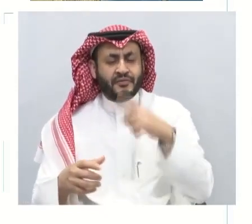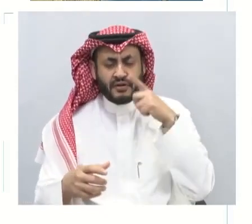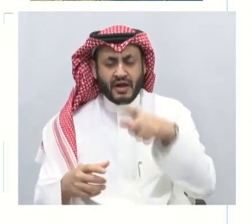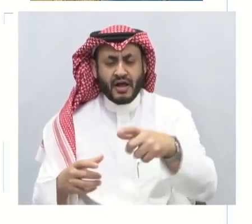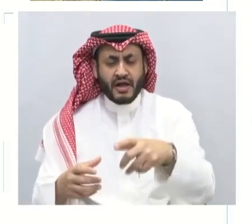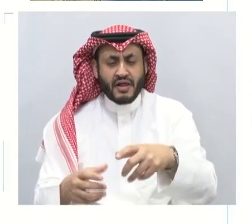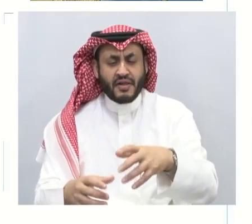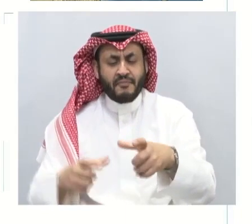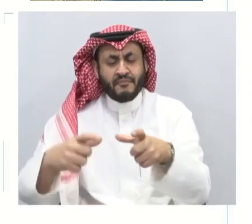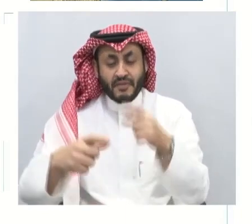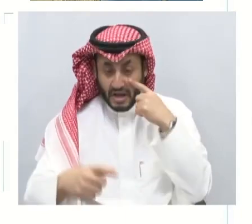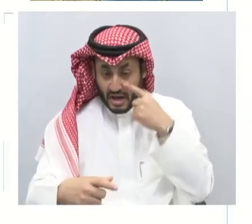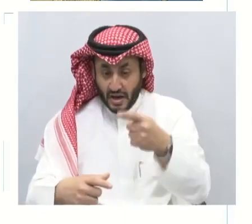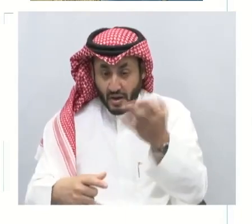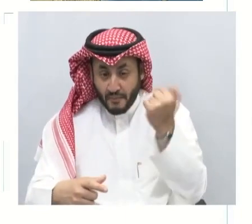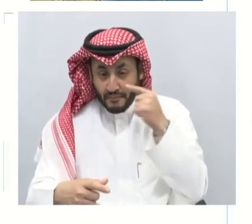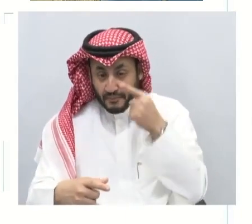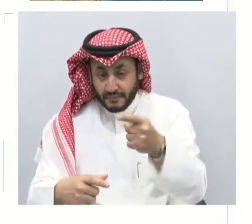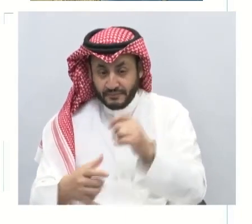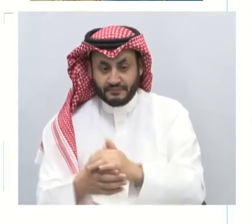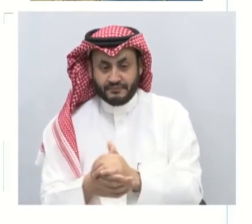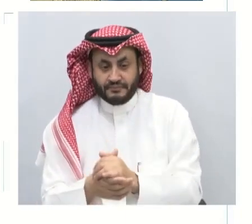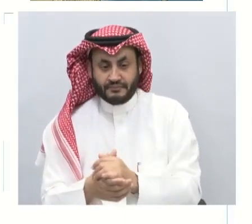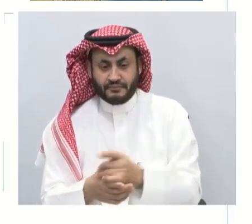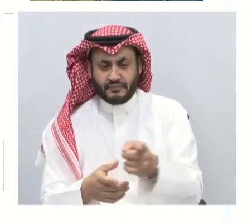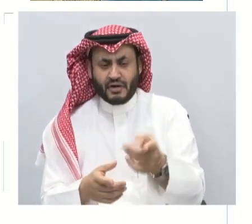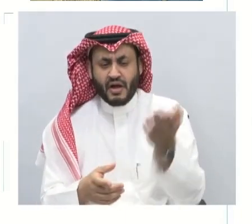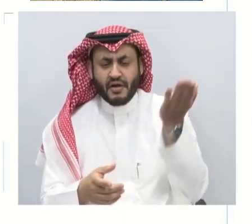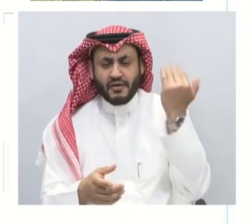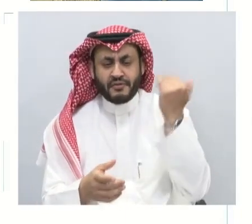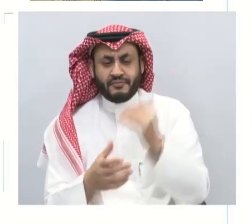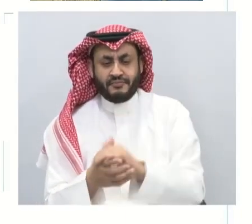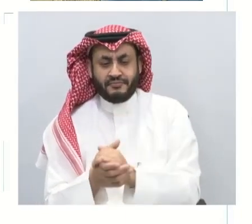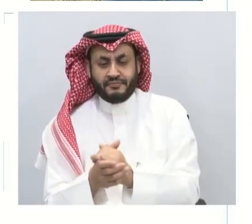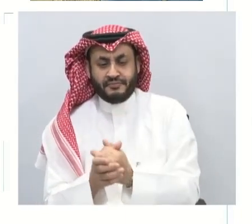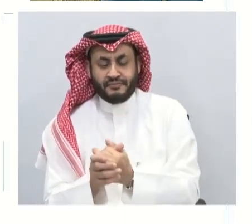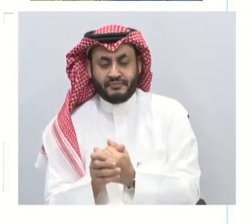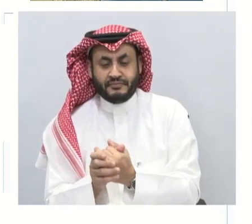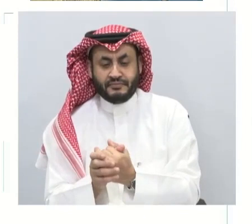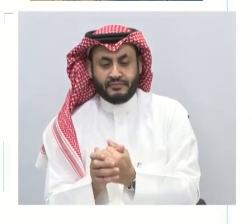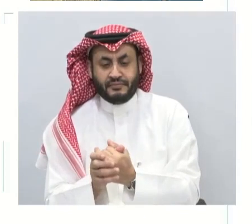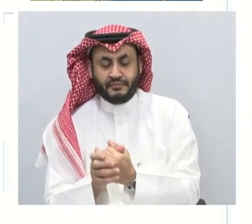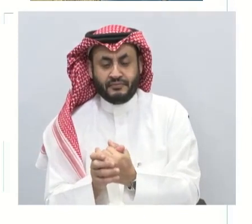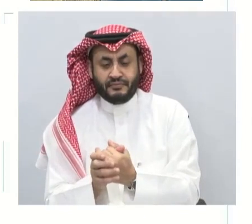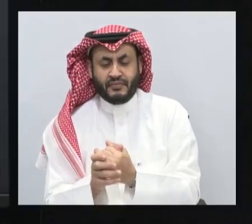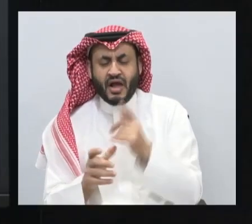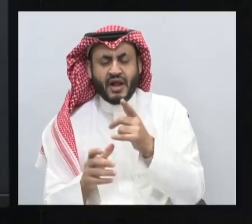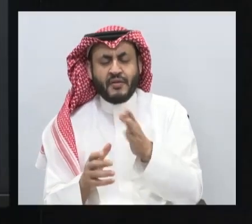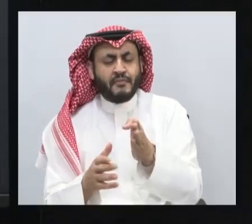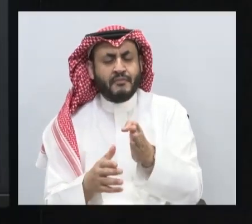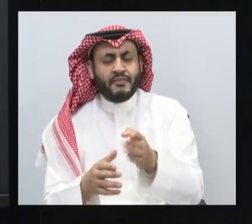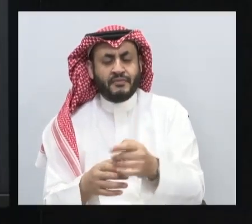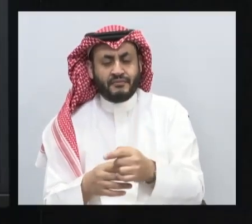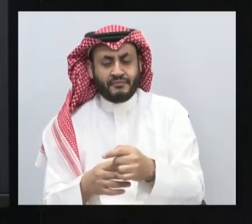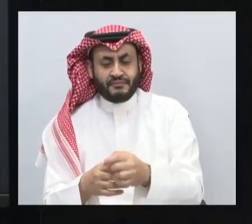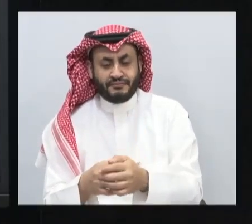device? Have you ever seen this device before? And this one, this is something or a device that can tell you about the